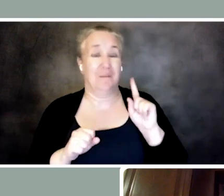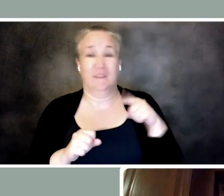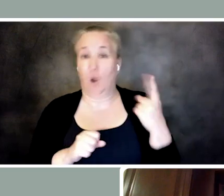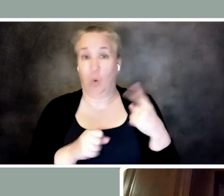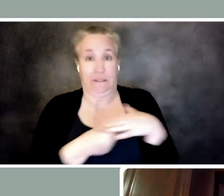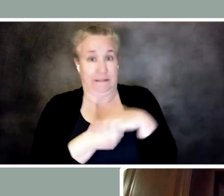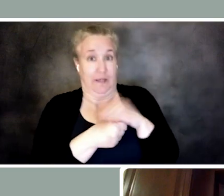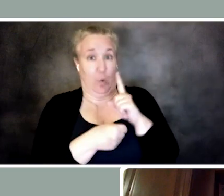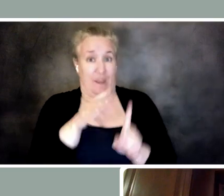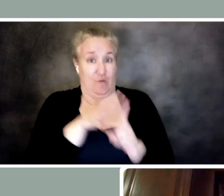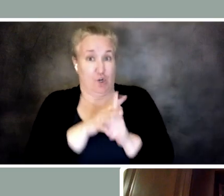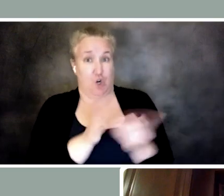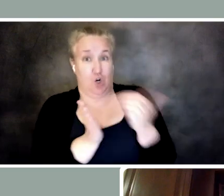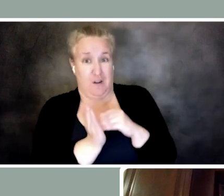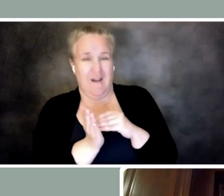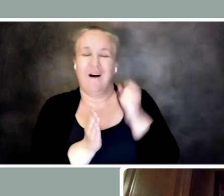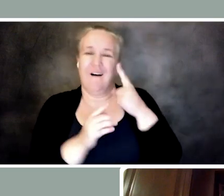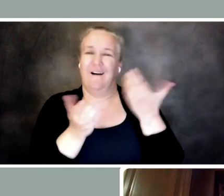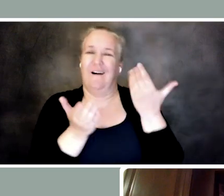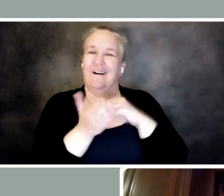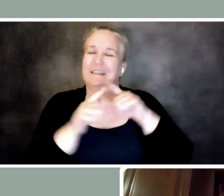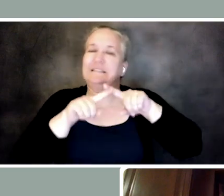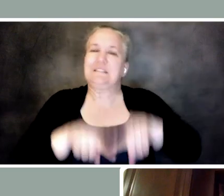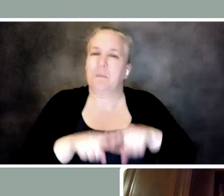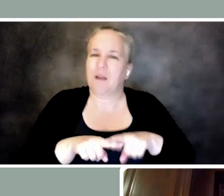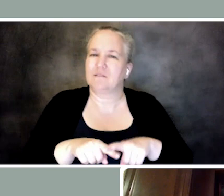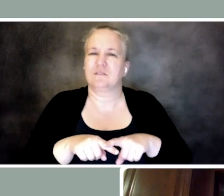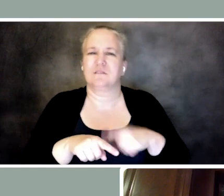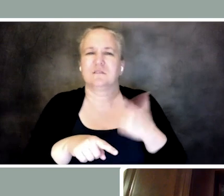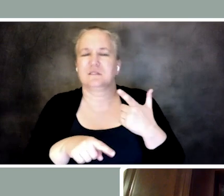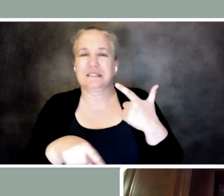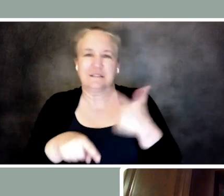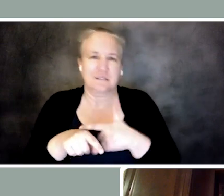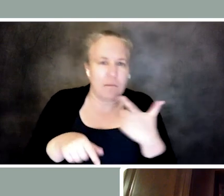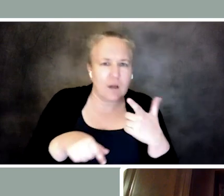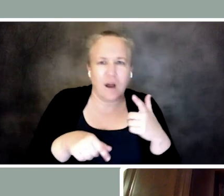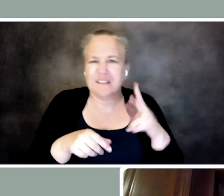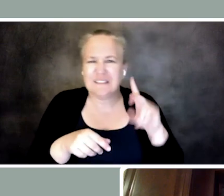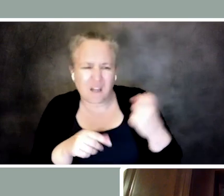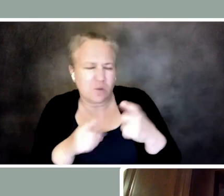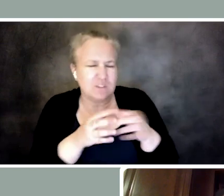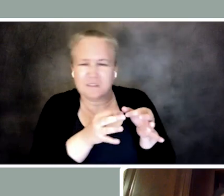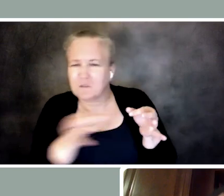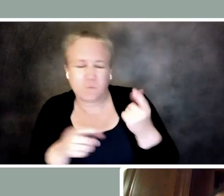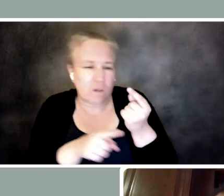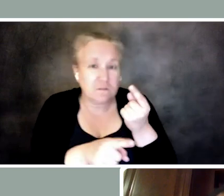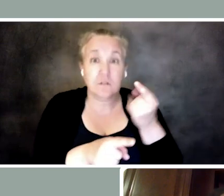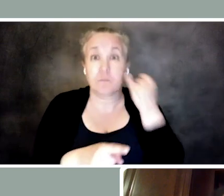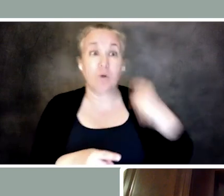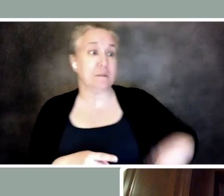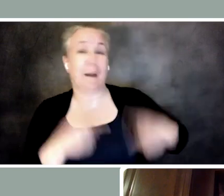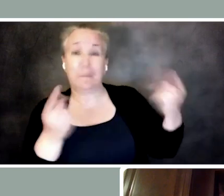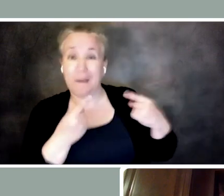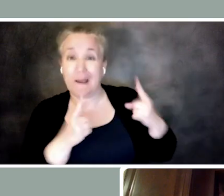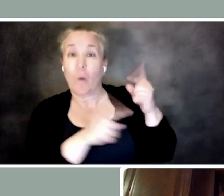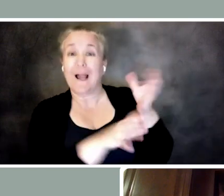recurrence. However, it also depends on the, what is the time lag of diagnosis. Like if someone had back pain and then they were going to a chiropractor,